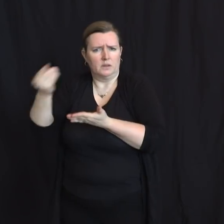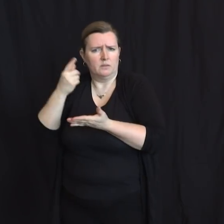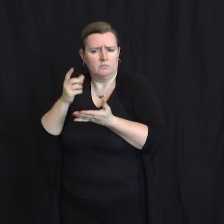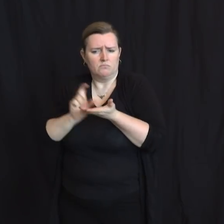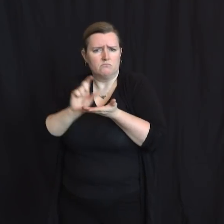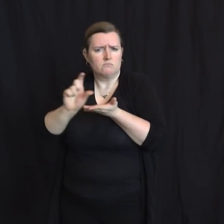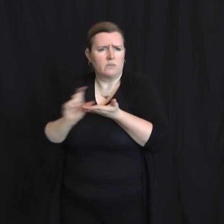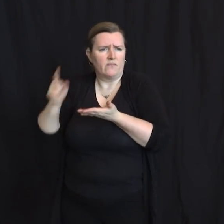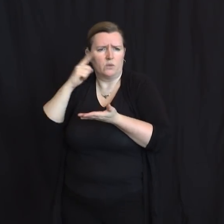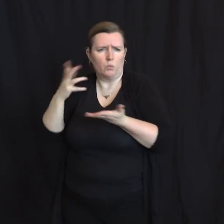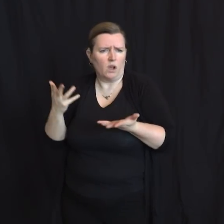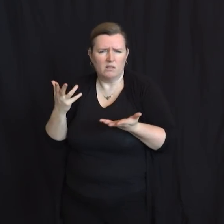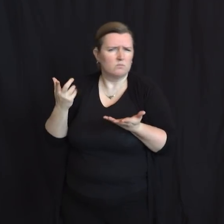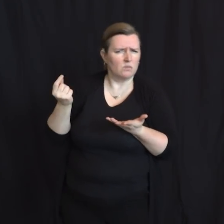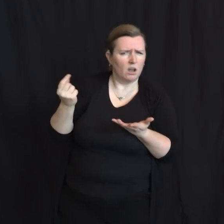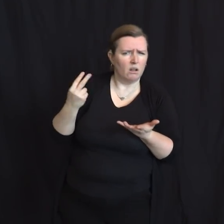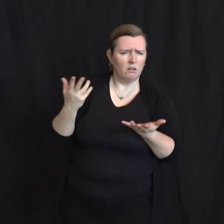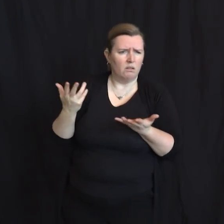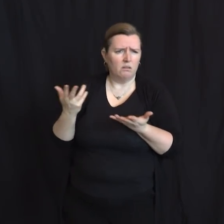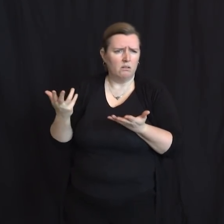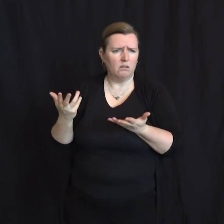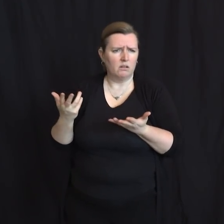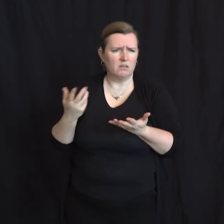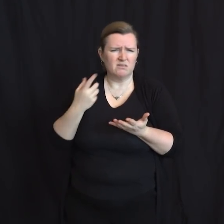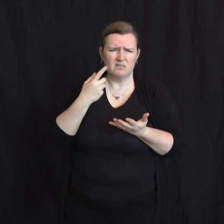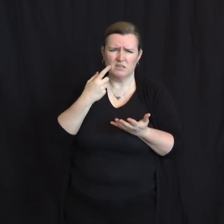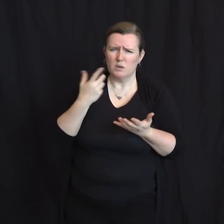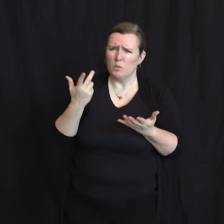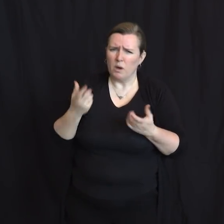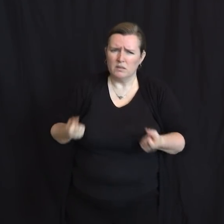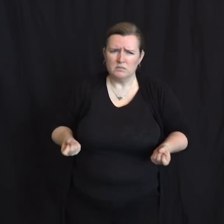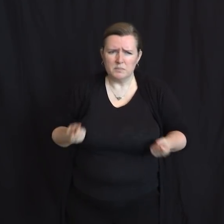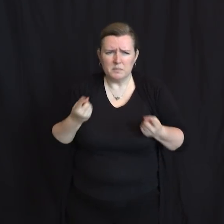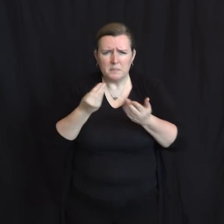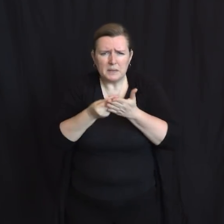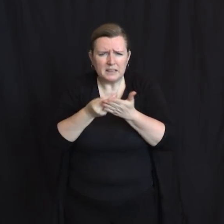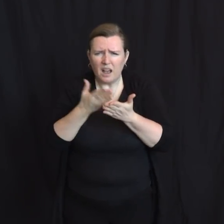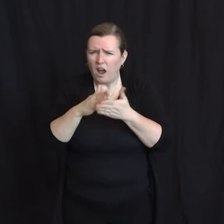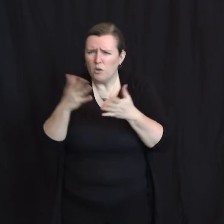with these new guidelines? And then others,